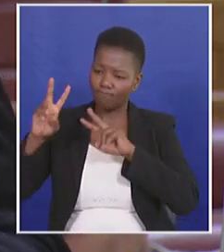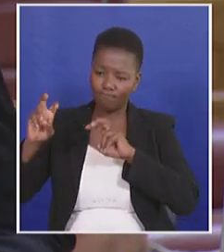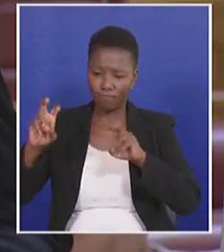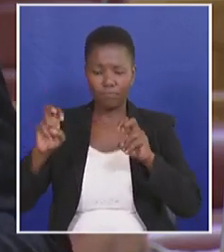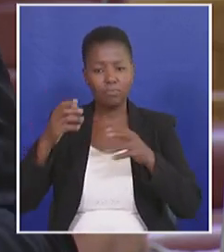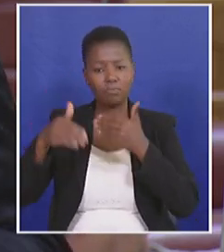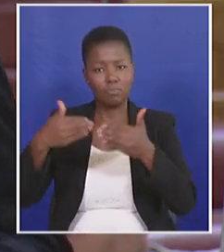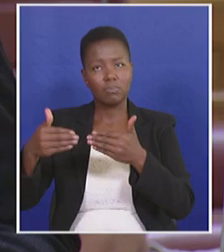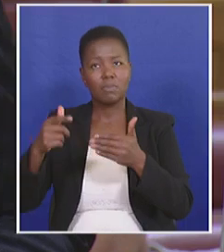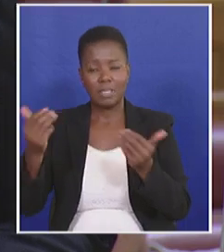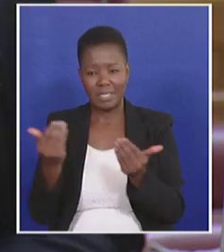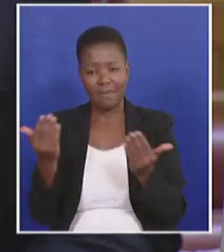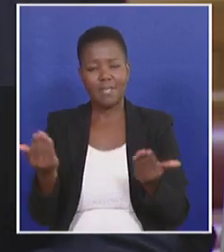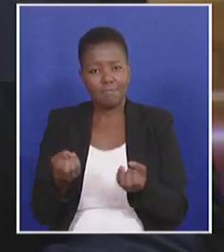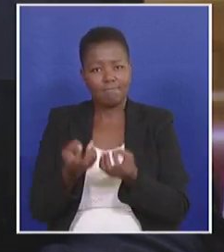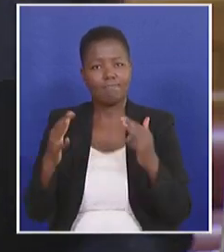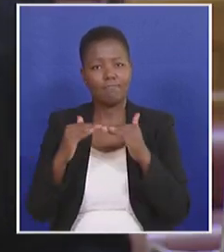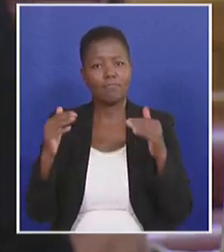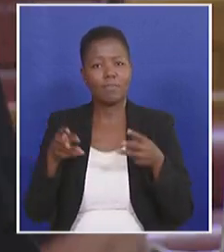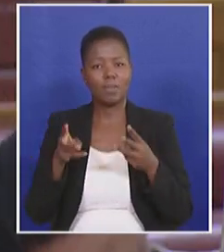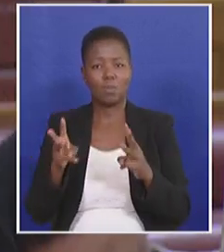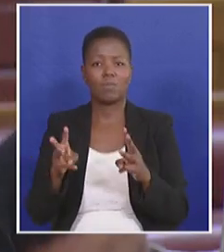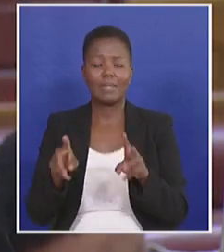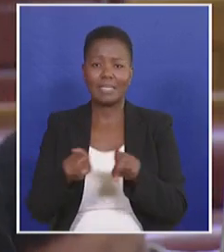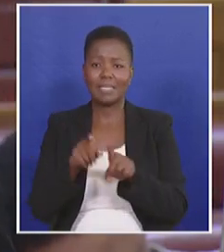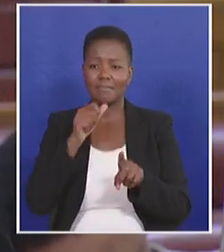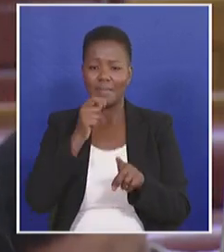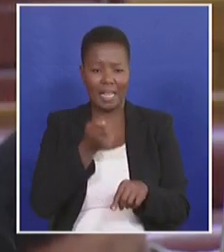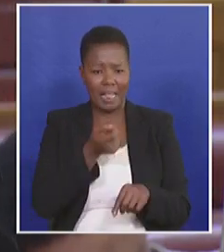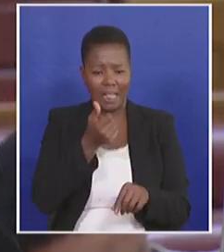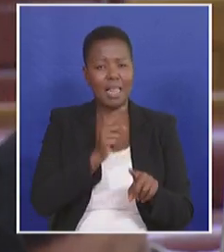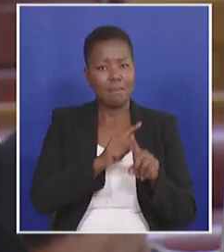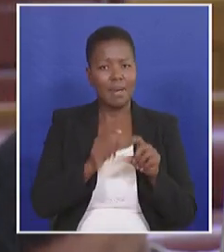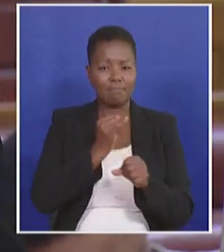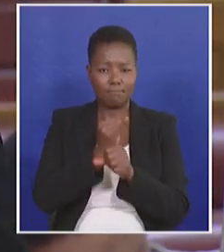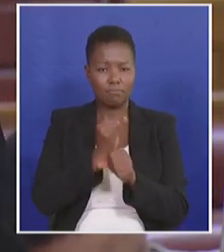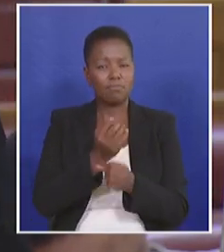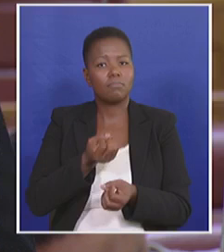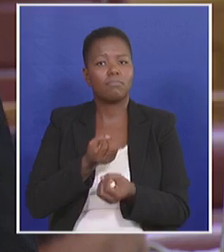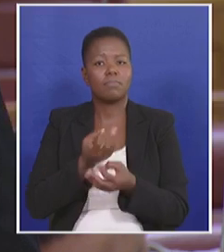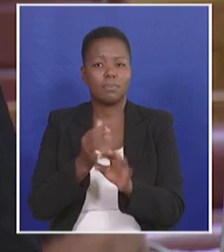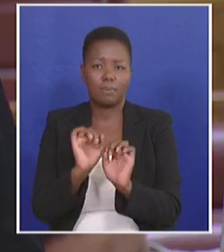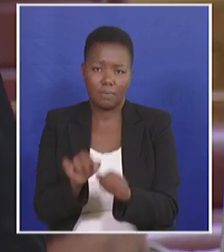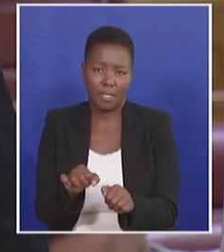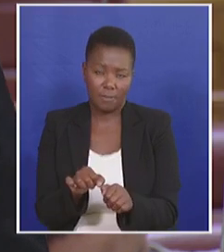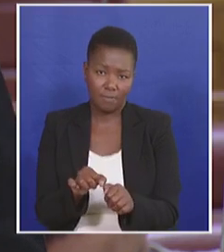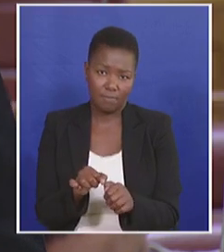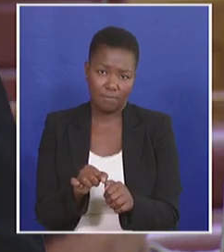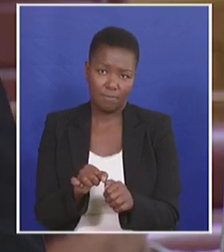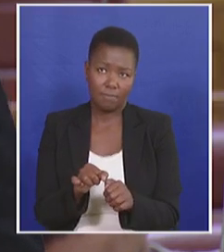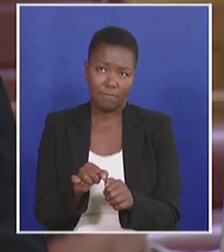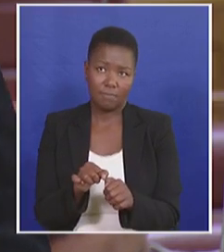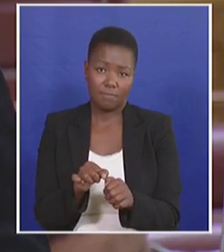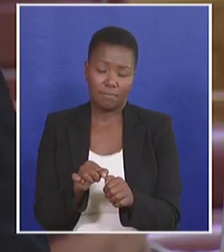to somewhat, you know, even if it means minimally, but be able to respond to the challenges of the time,